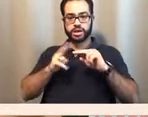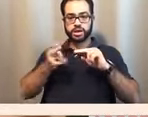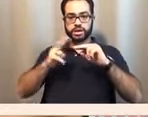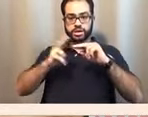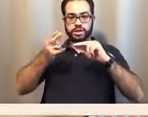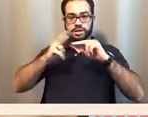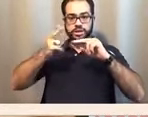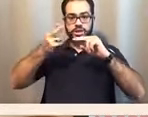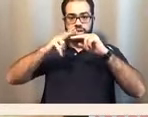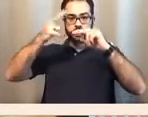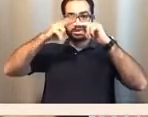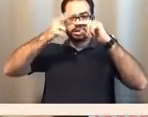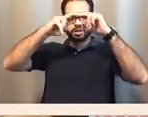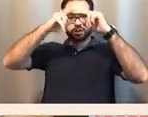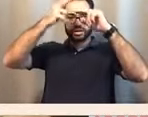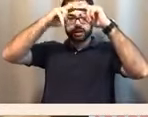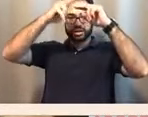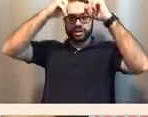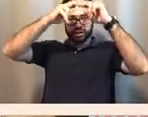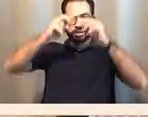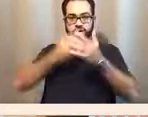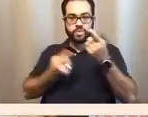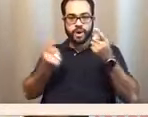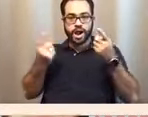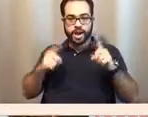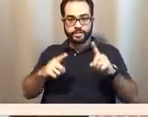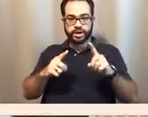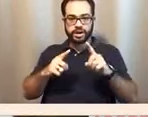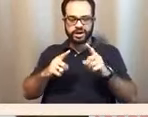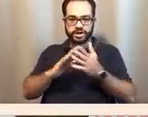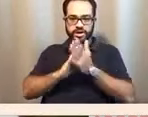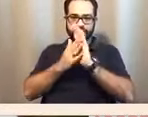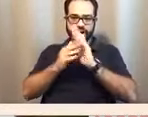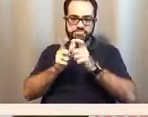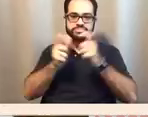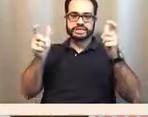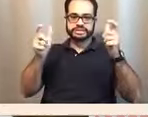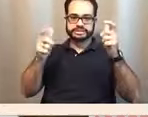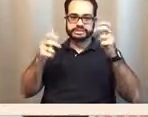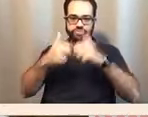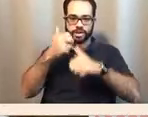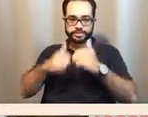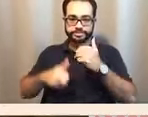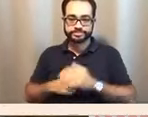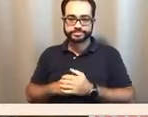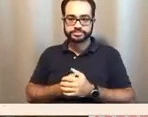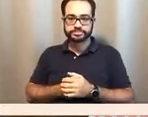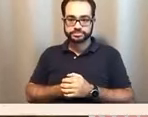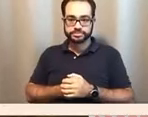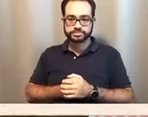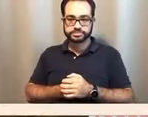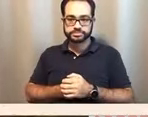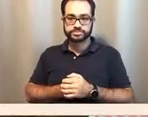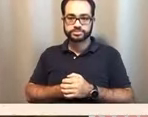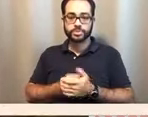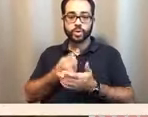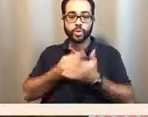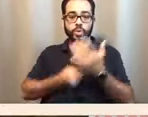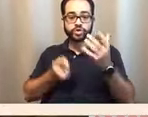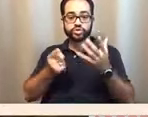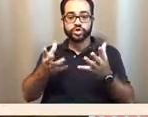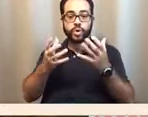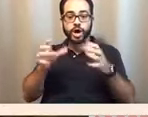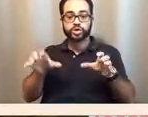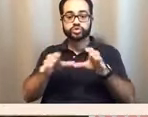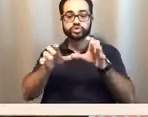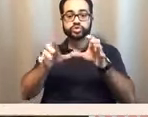happens? It starts to be a big issue. And what you want to do is decline that big